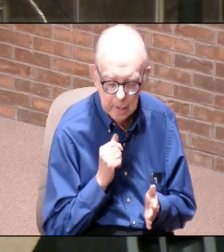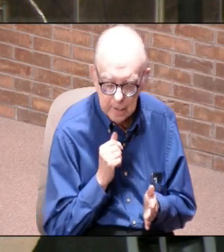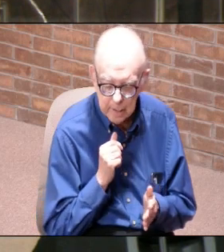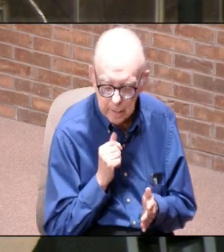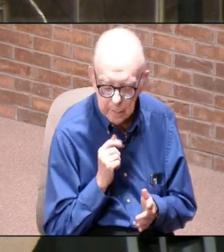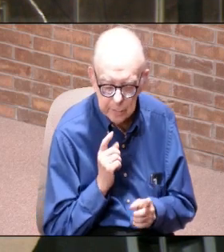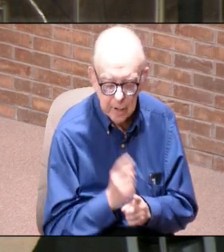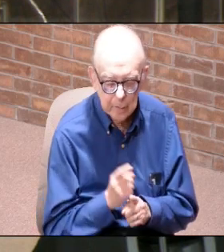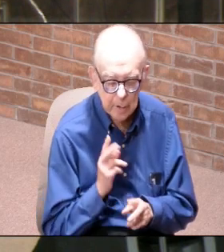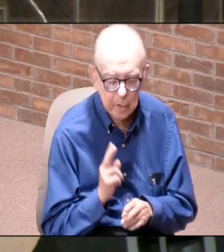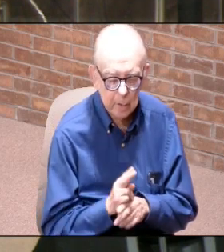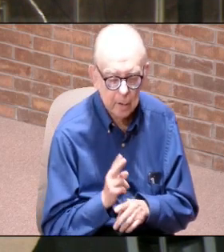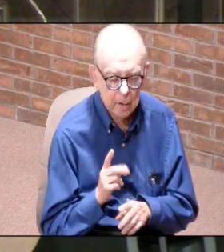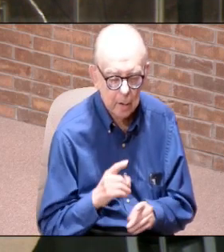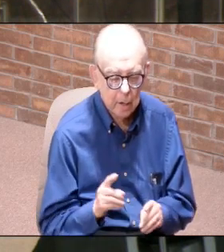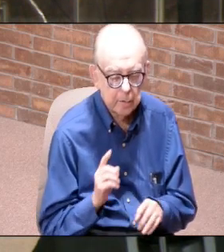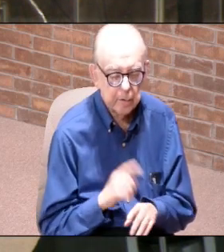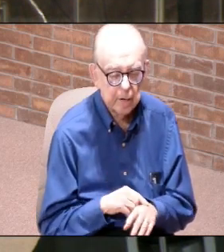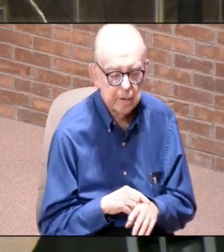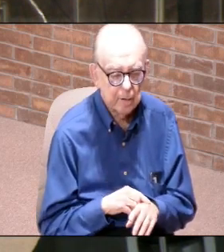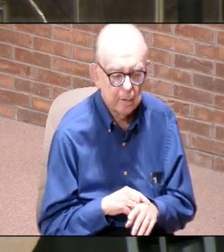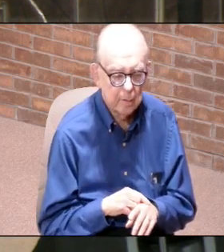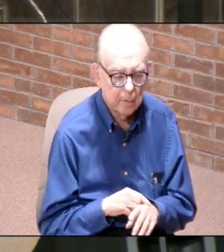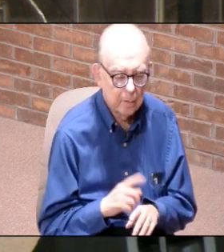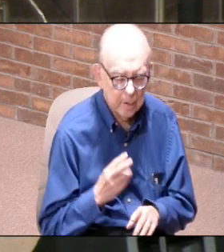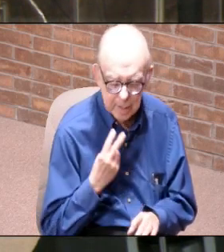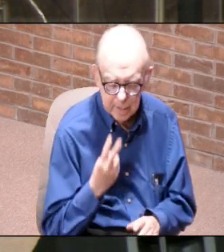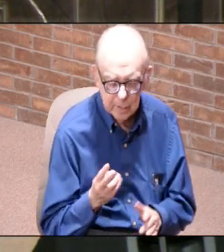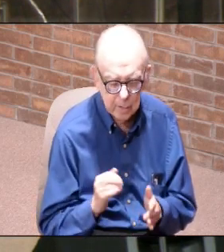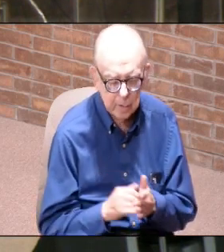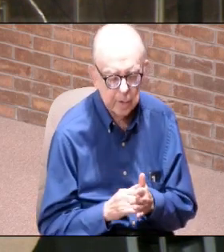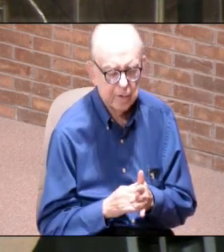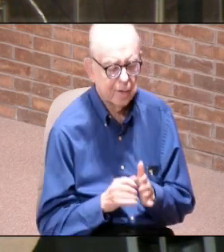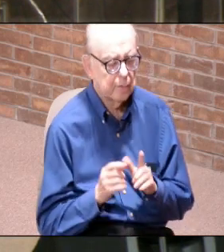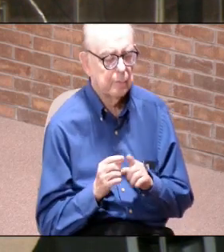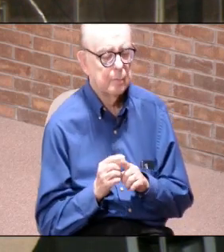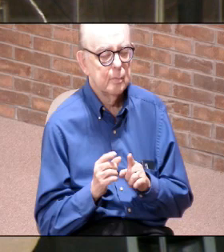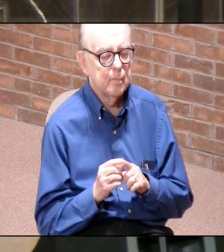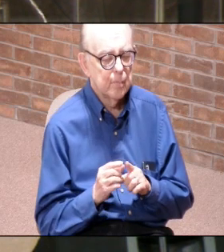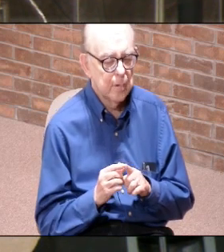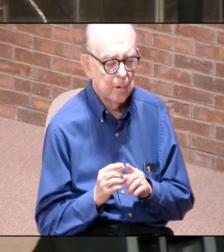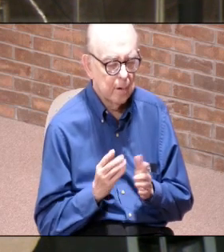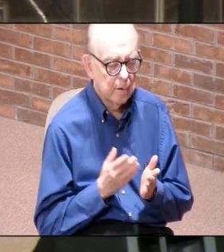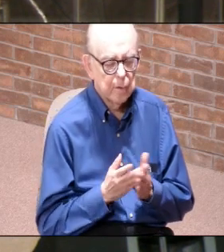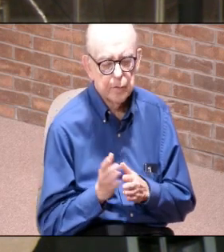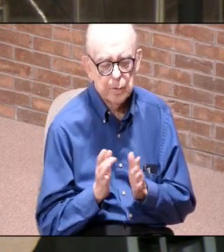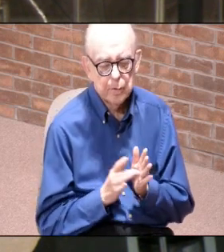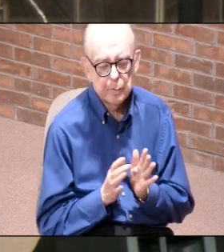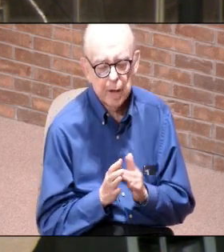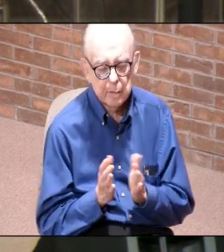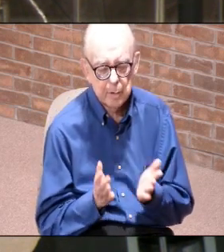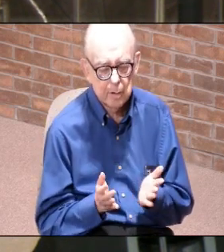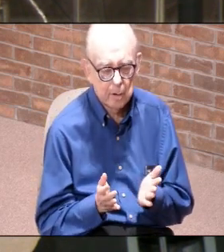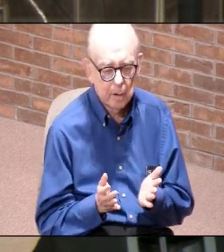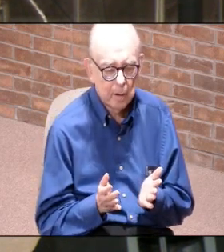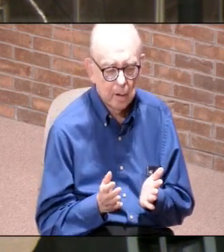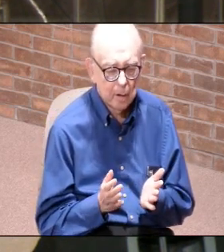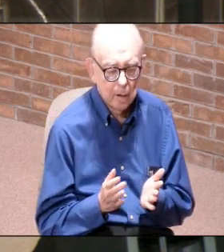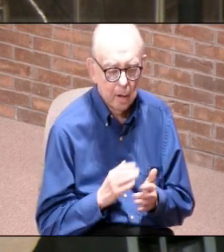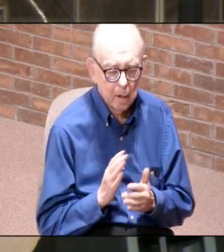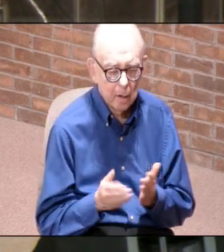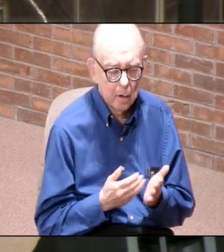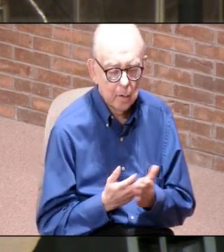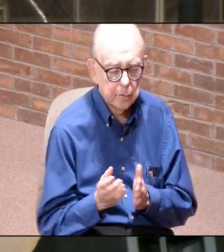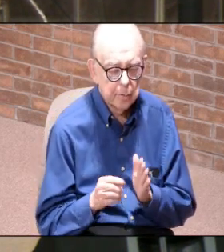commonly used during that point in time. And so you will see this word all through the Bible or all through